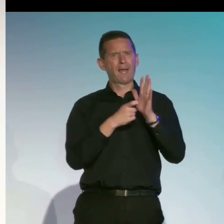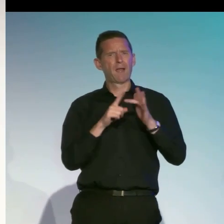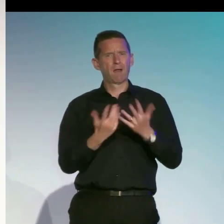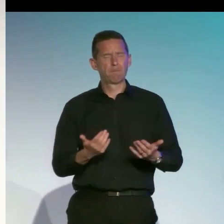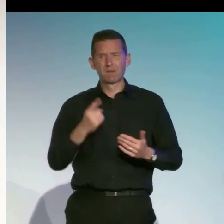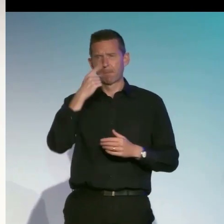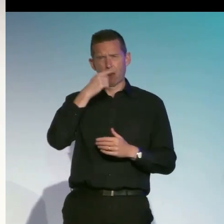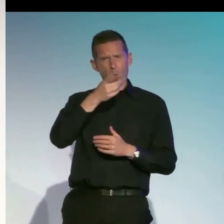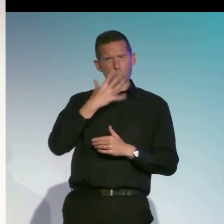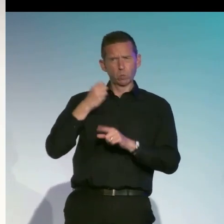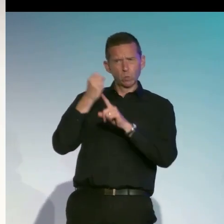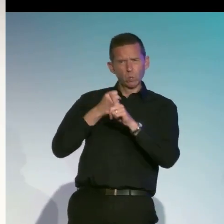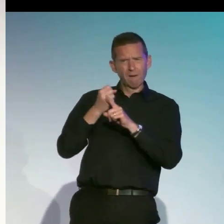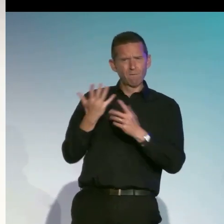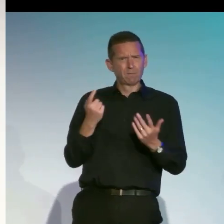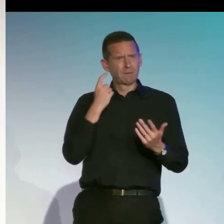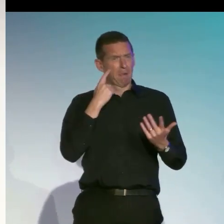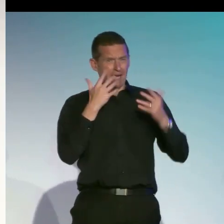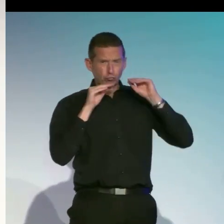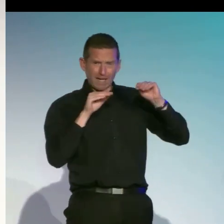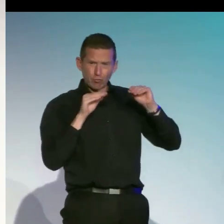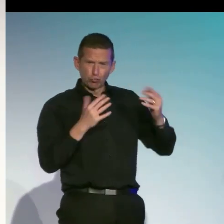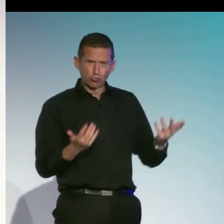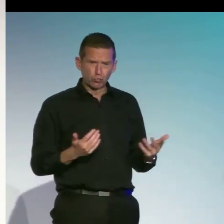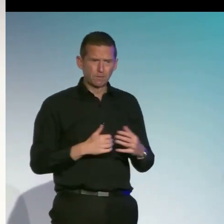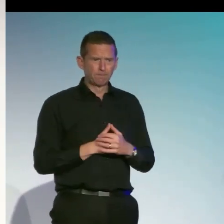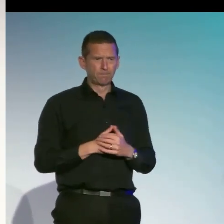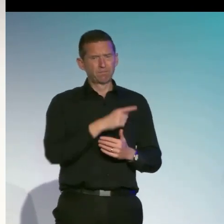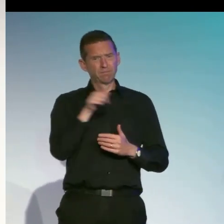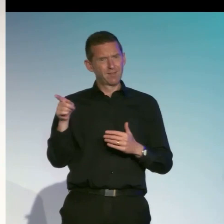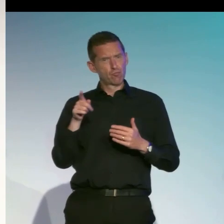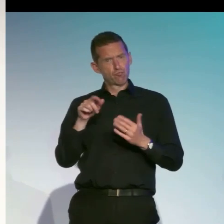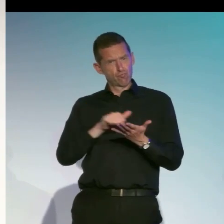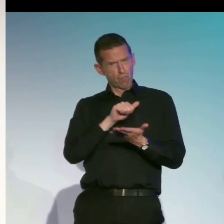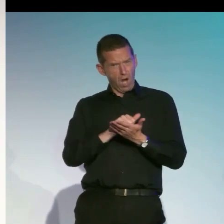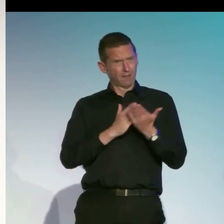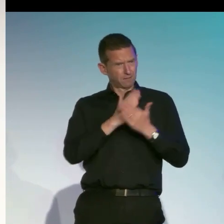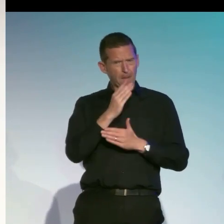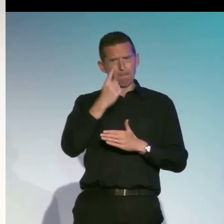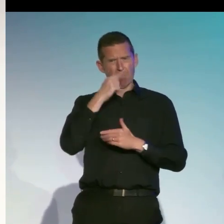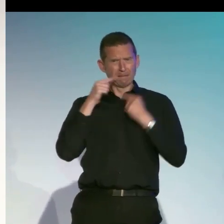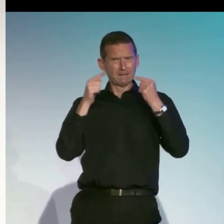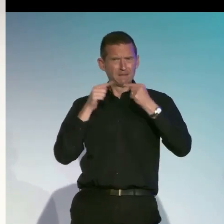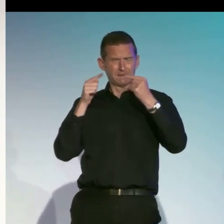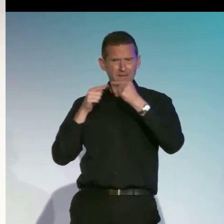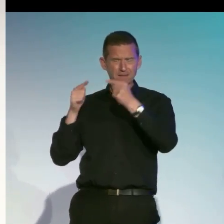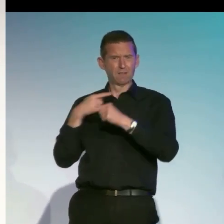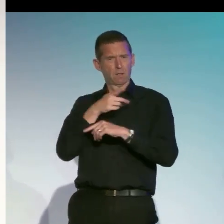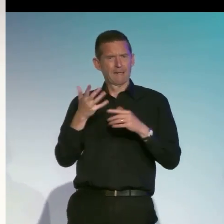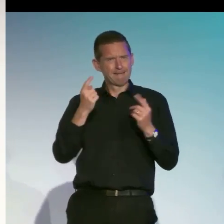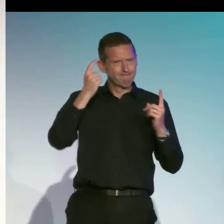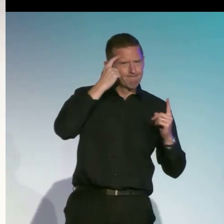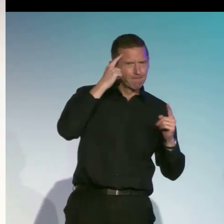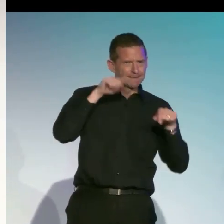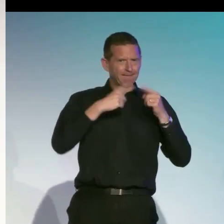people fighting for basic education. These rights, people are fighting on a number of different levels, and they're doing so